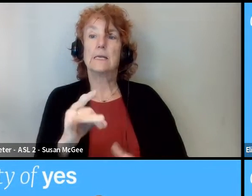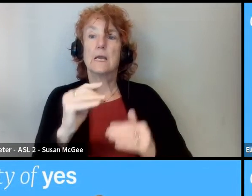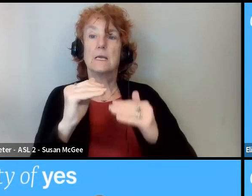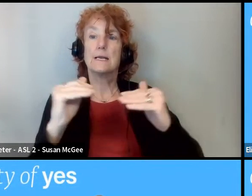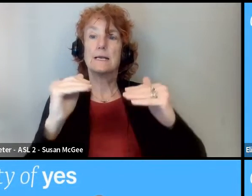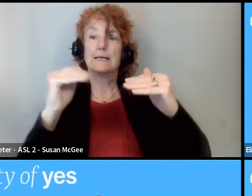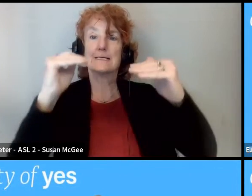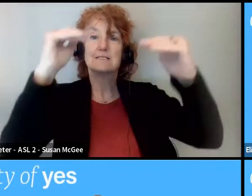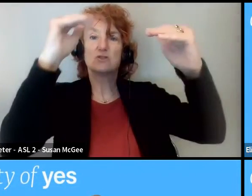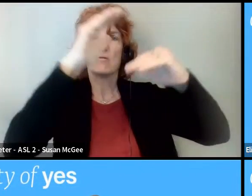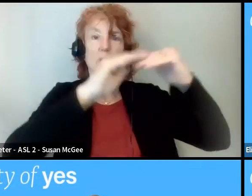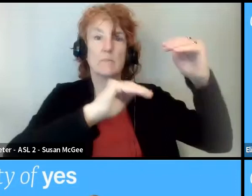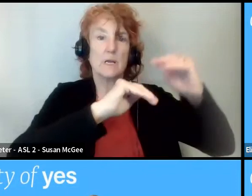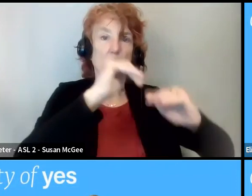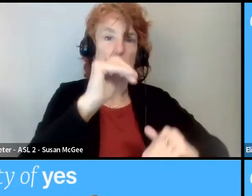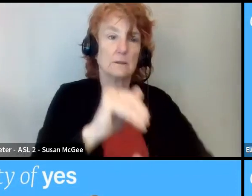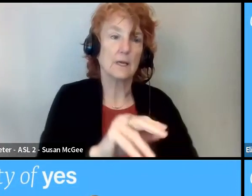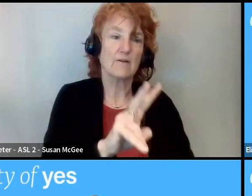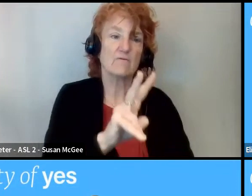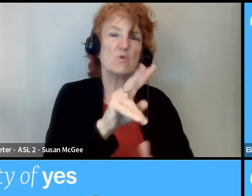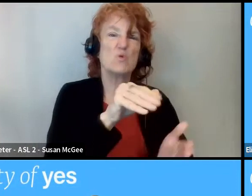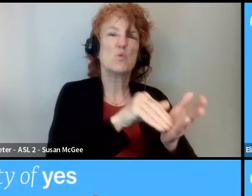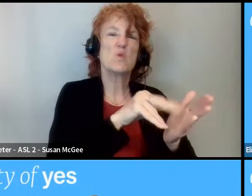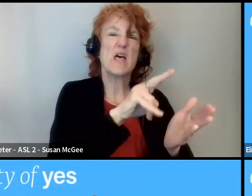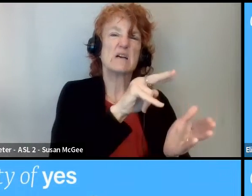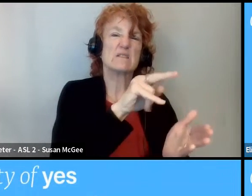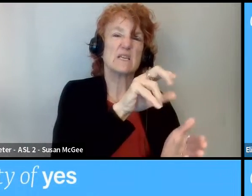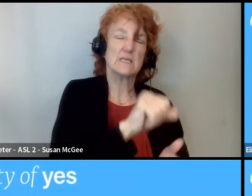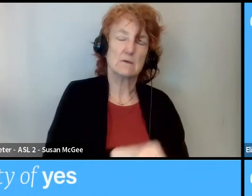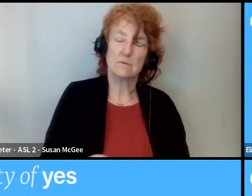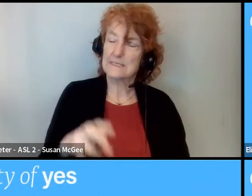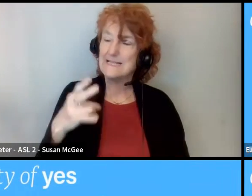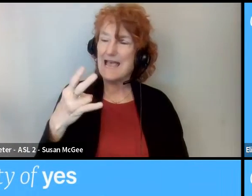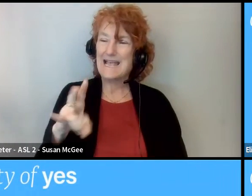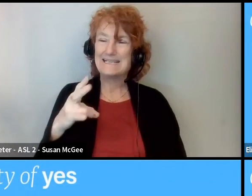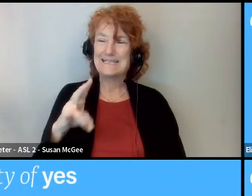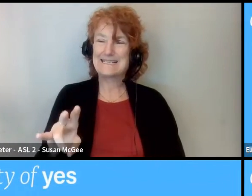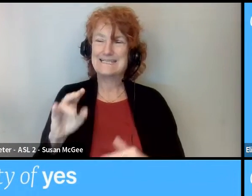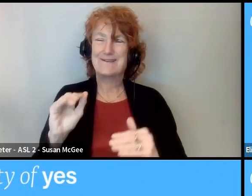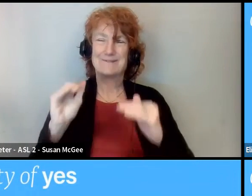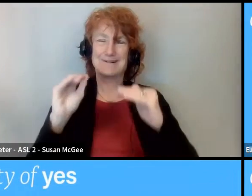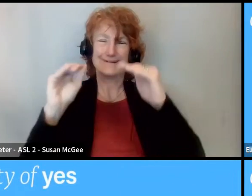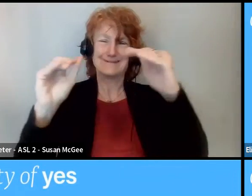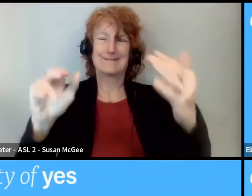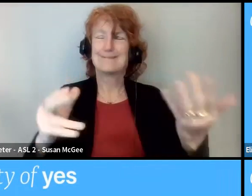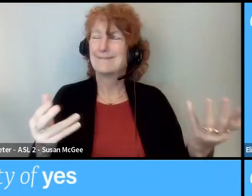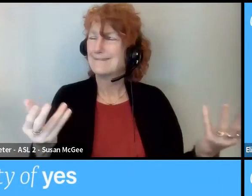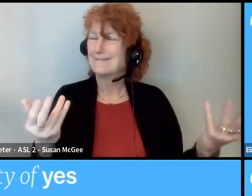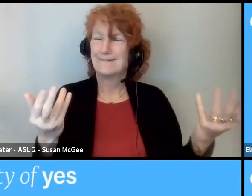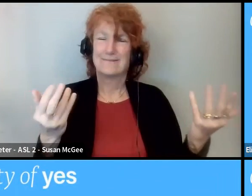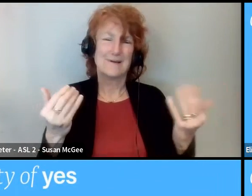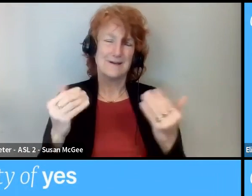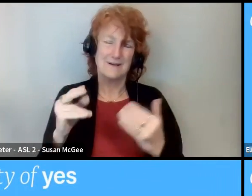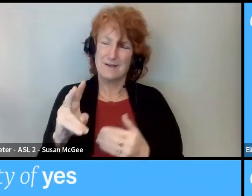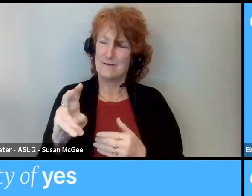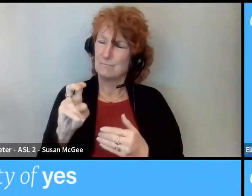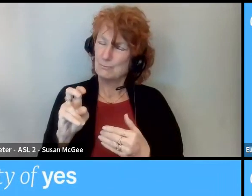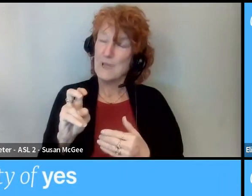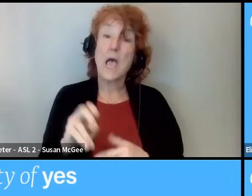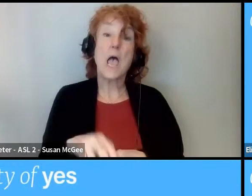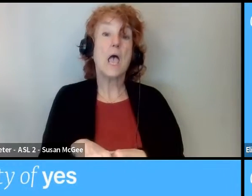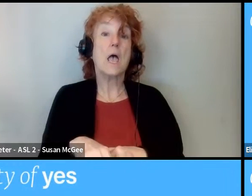a 17-story building of 424 units, and a 12-story building in a flood-prone